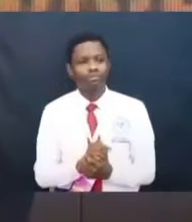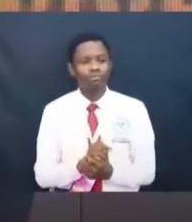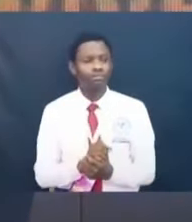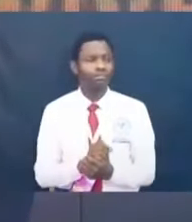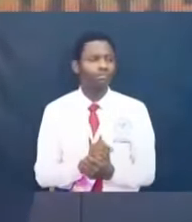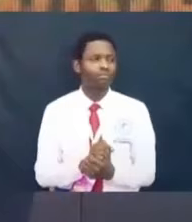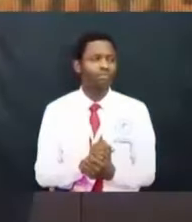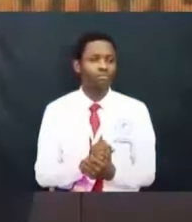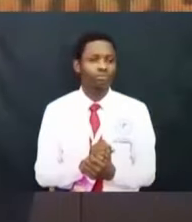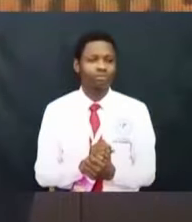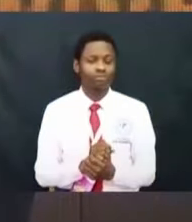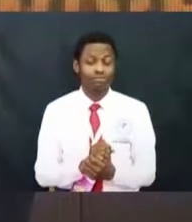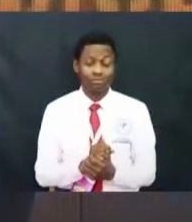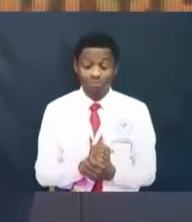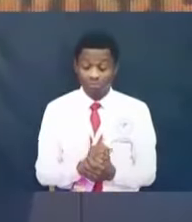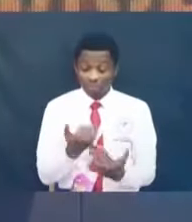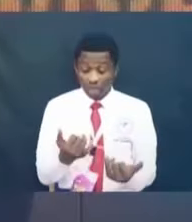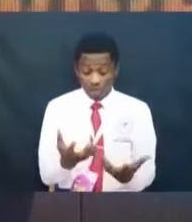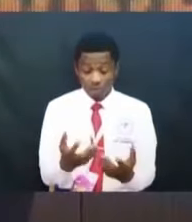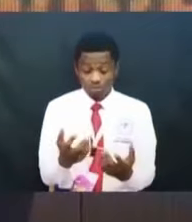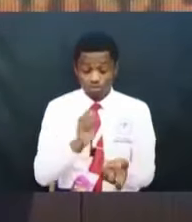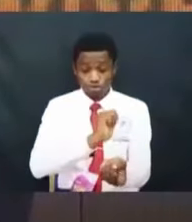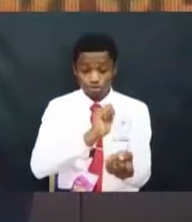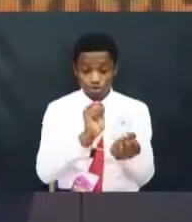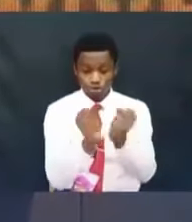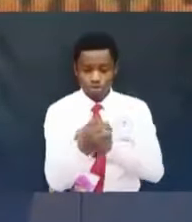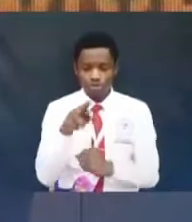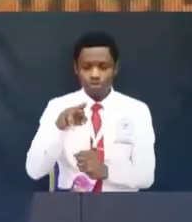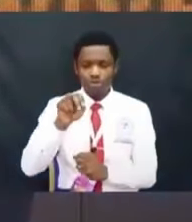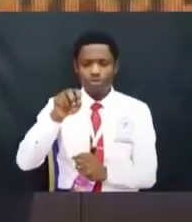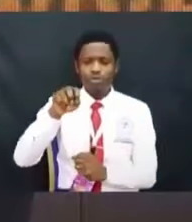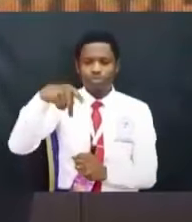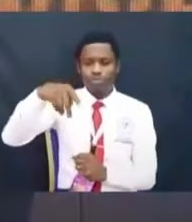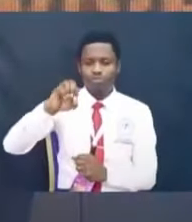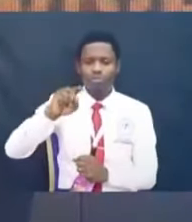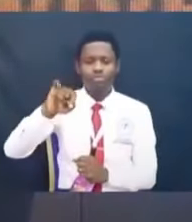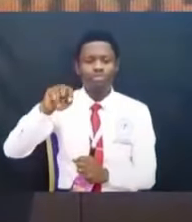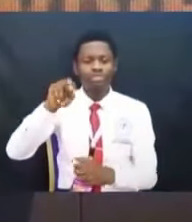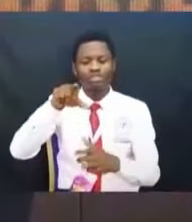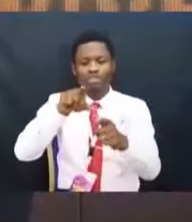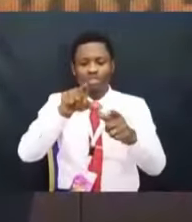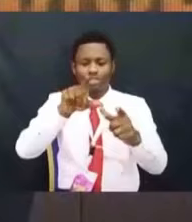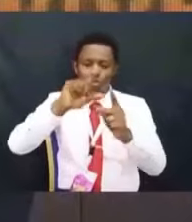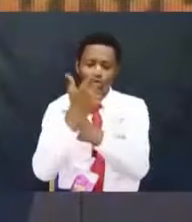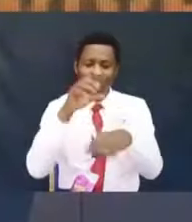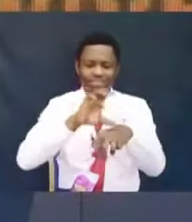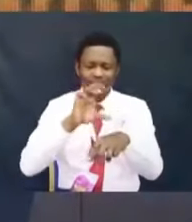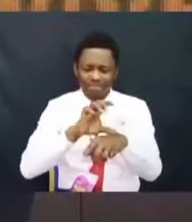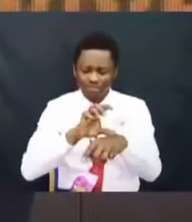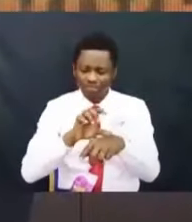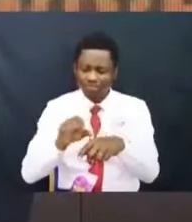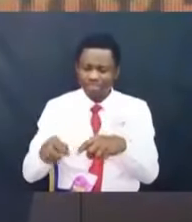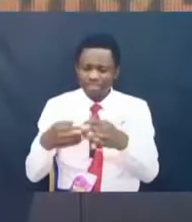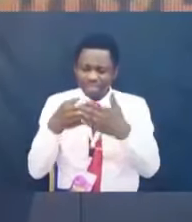In our quest to reposition the local church, one thing that is required of supporting leaders and of all